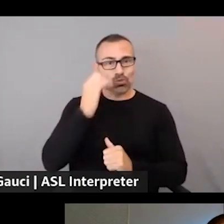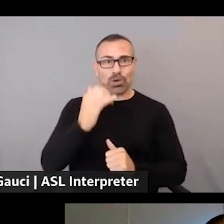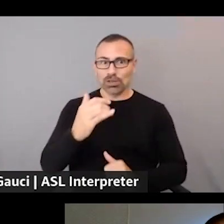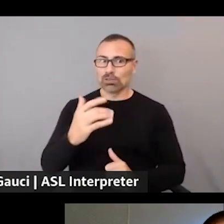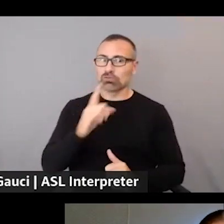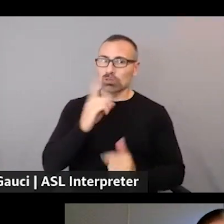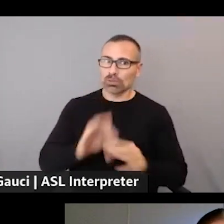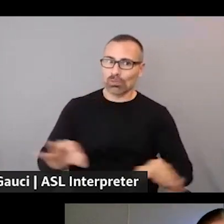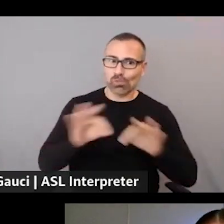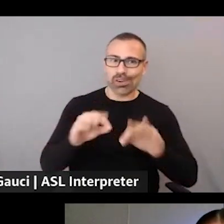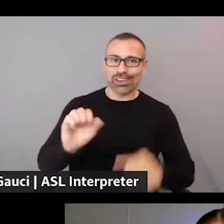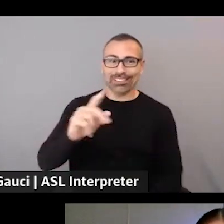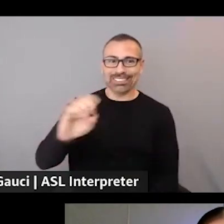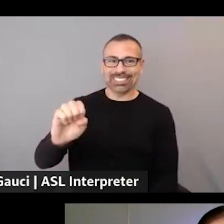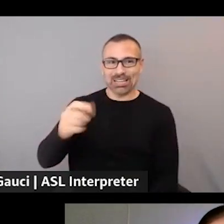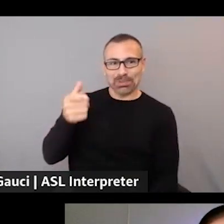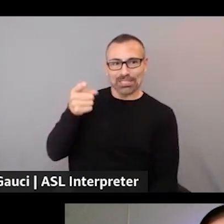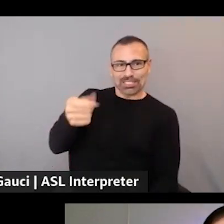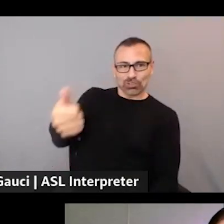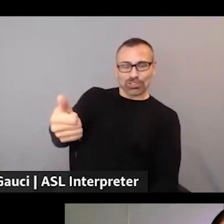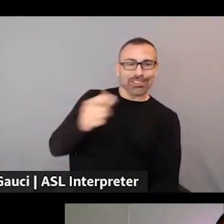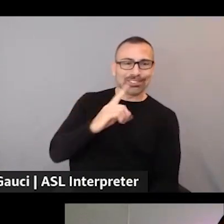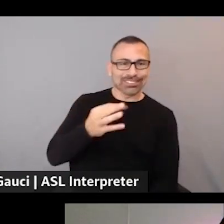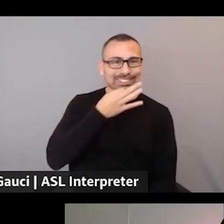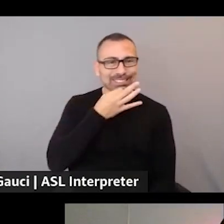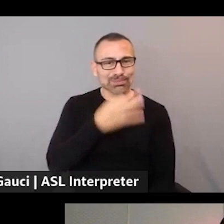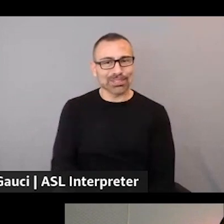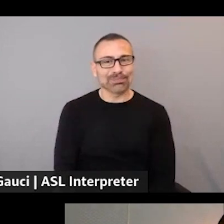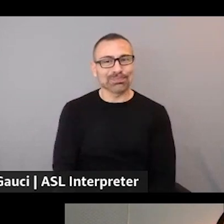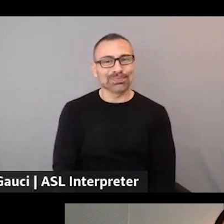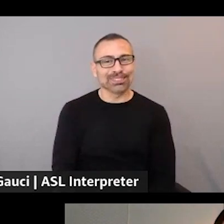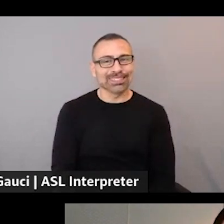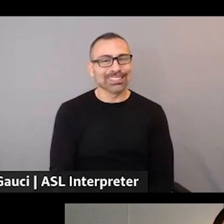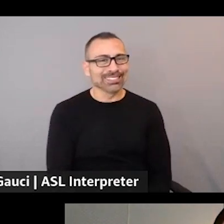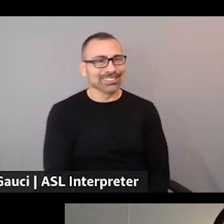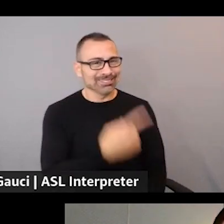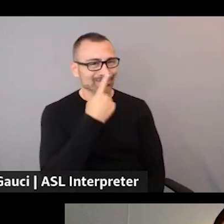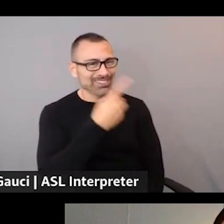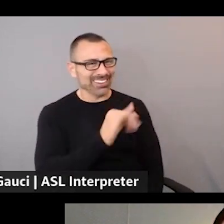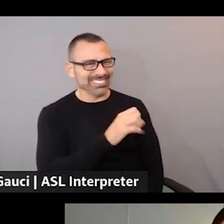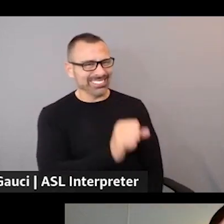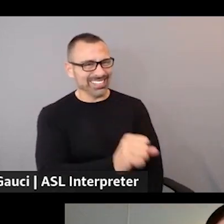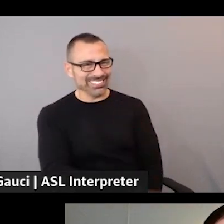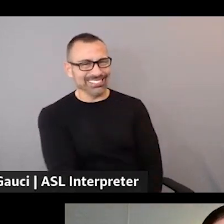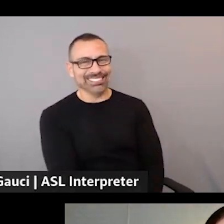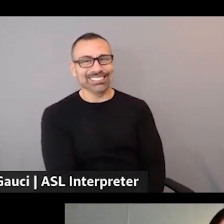this field. Yeah, right on. So, yes.